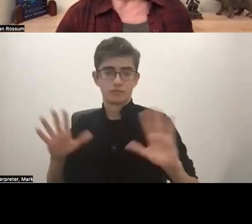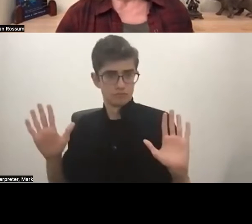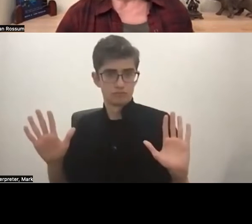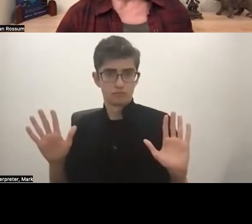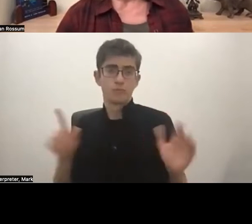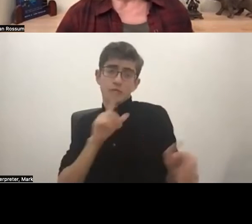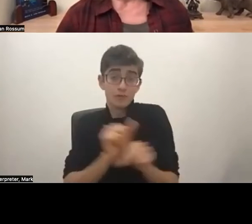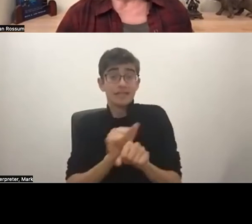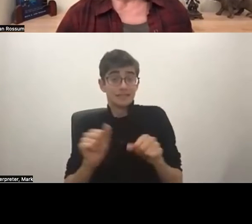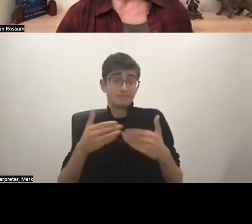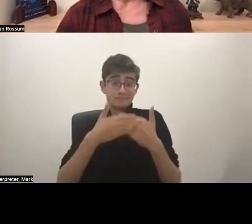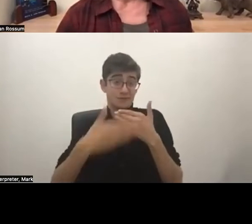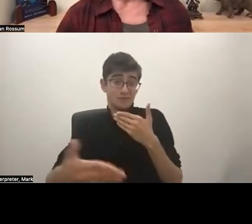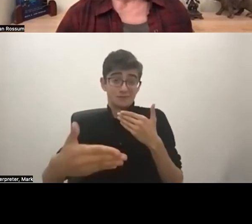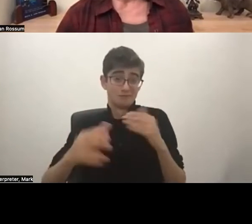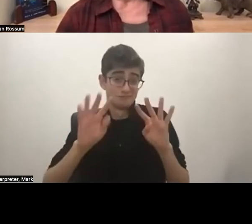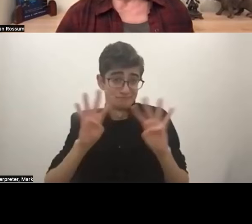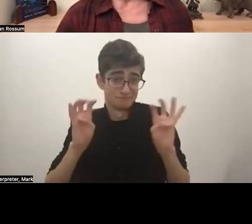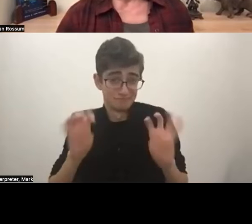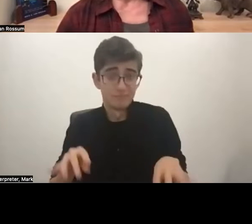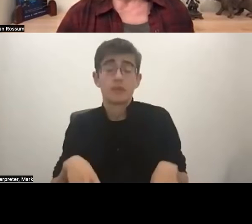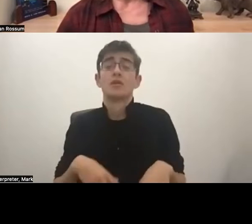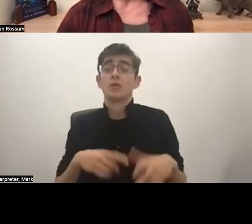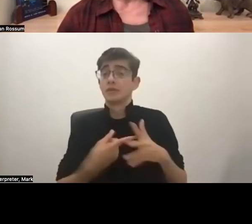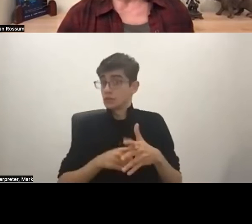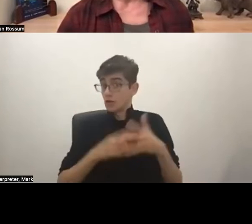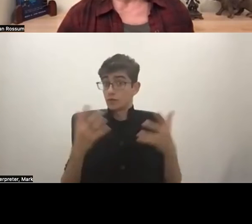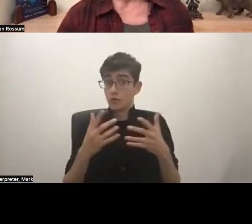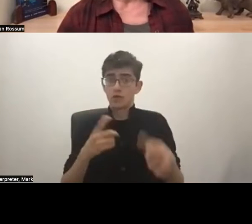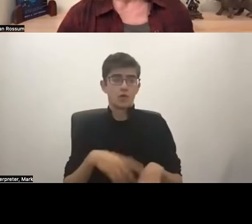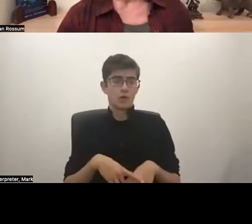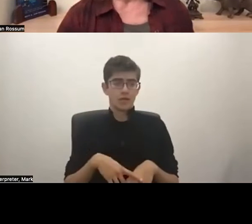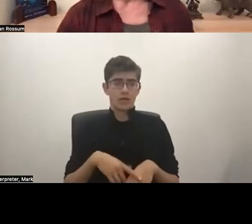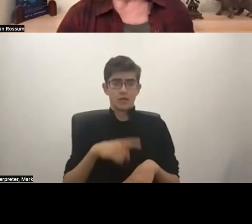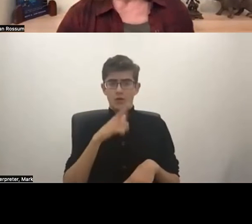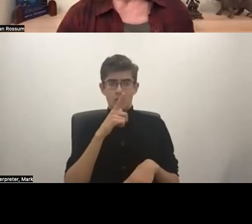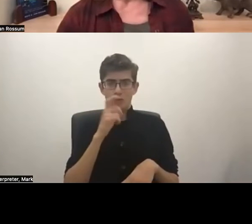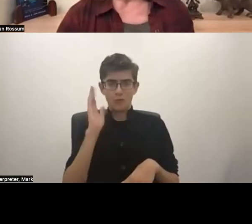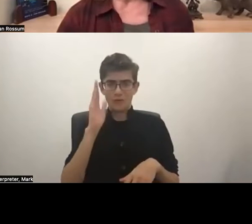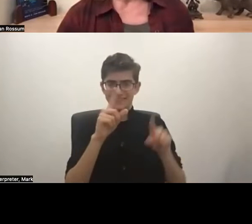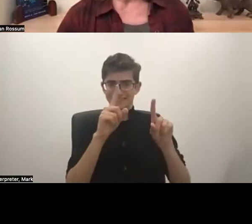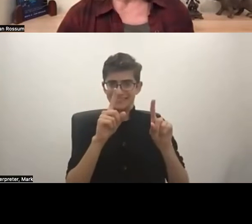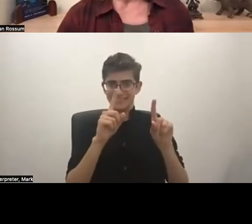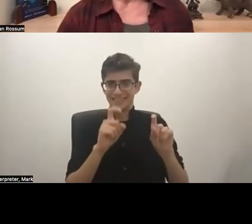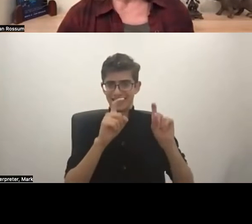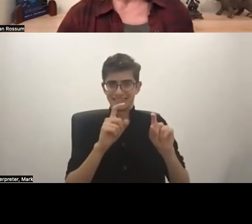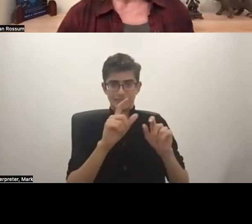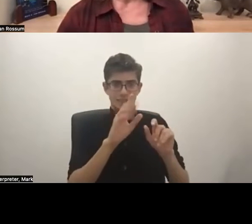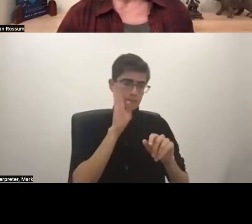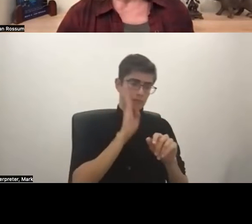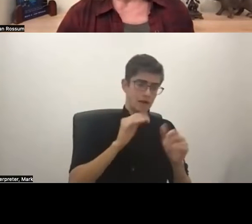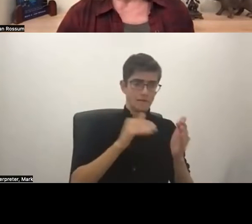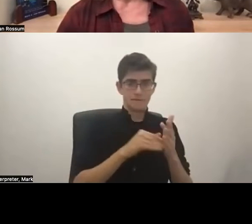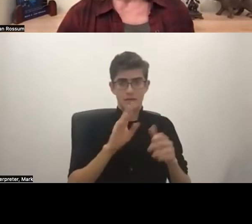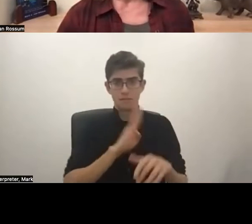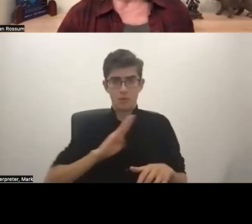like that, right? You know, we go from like who's going to test Brown v. Board of Education. You know, in the end, we know what